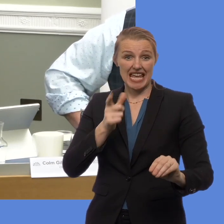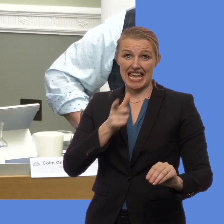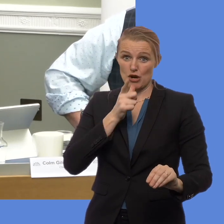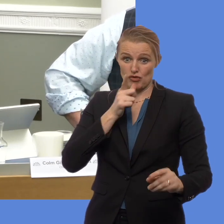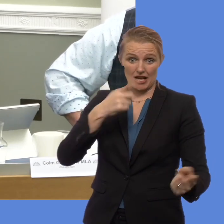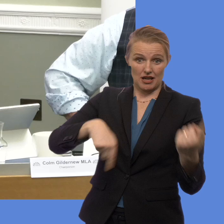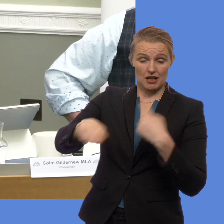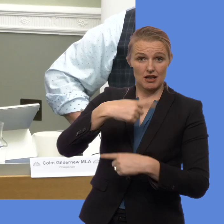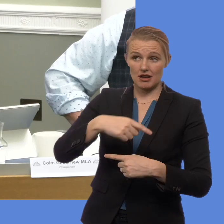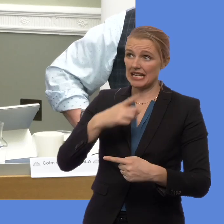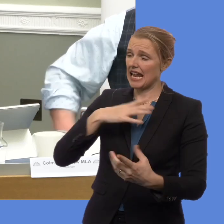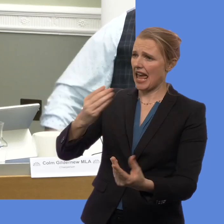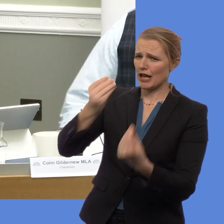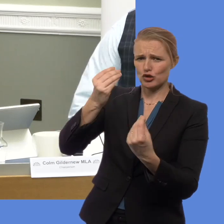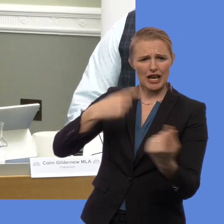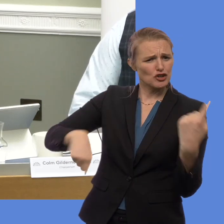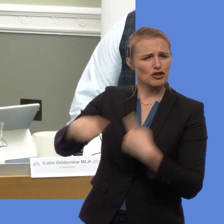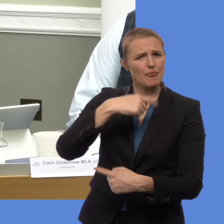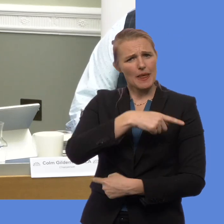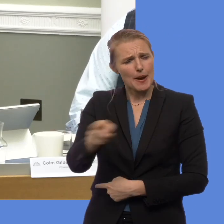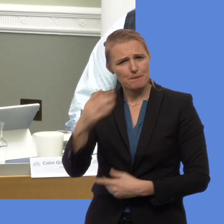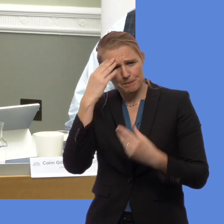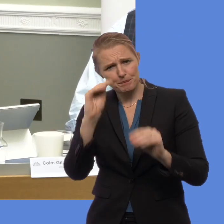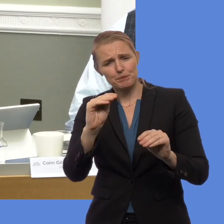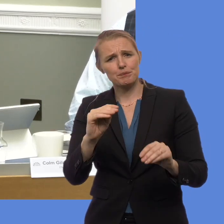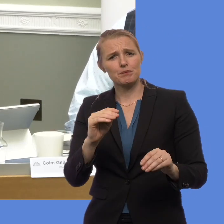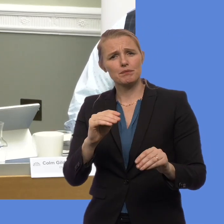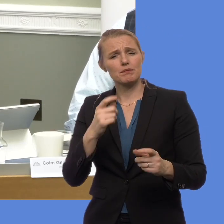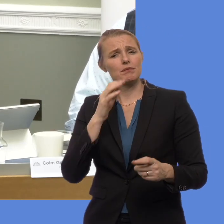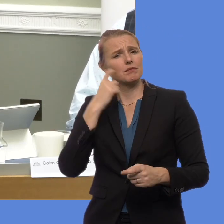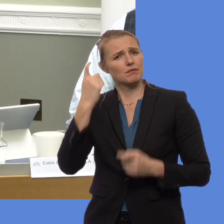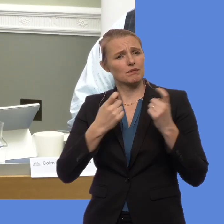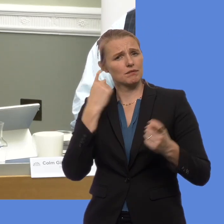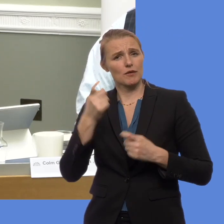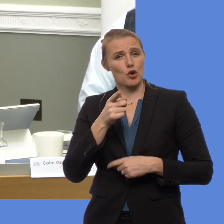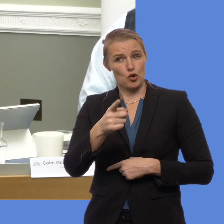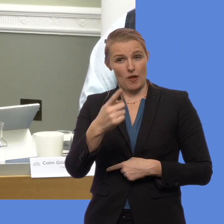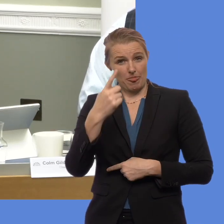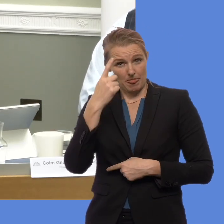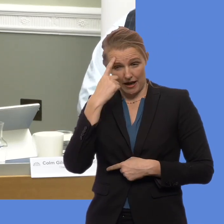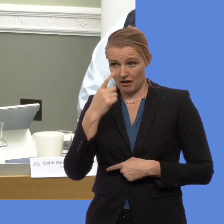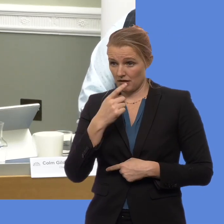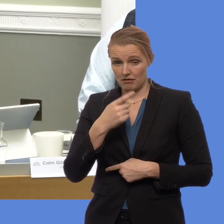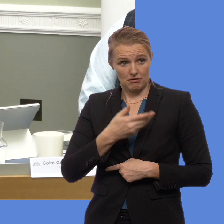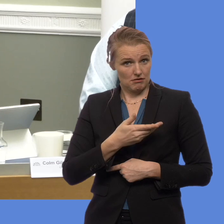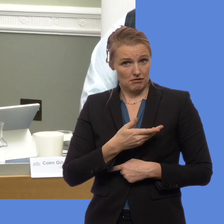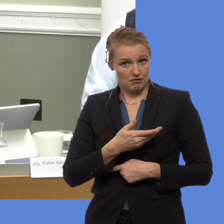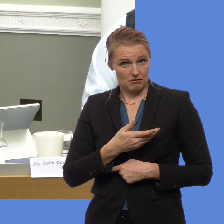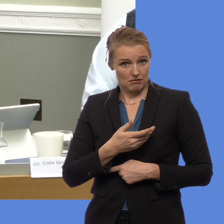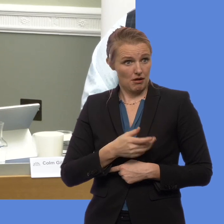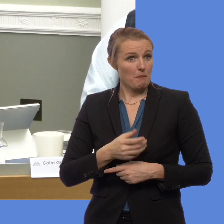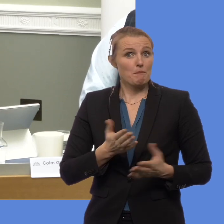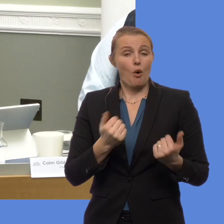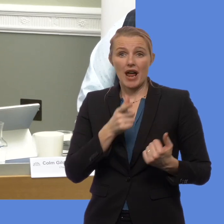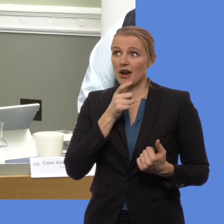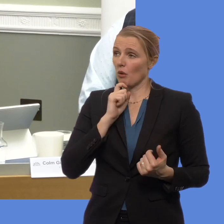throughout the community, and do you expect there to be an increased usage within the rest of the community of using sign language because